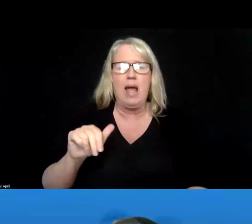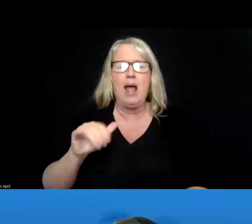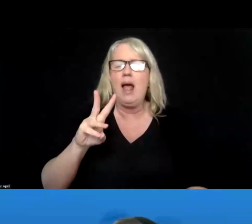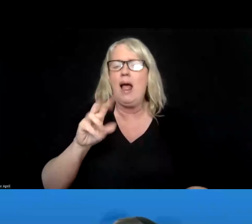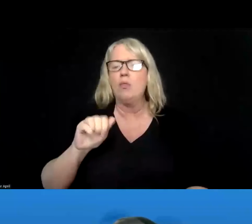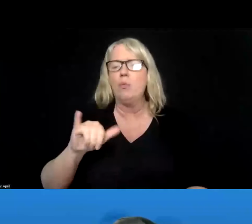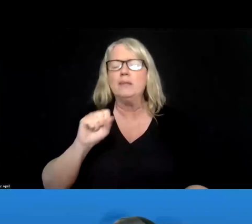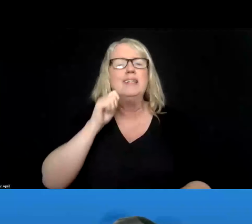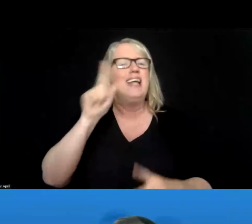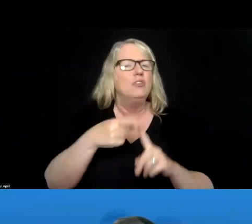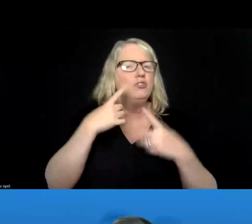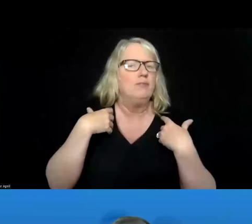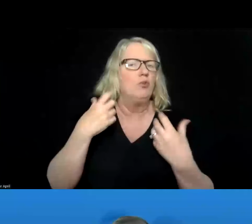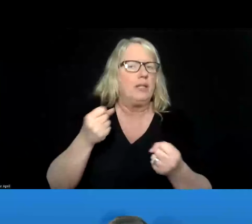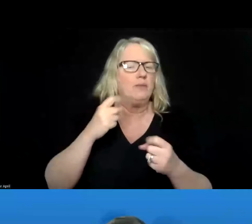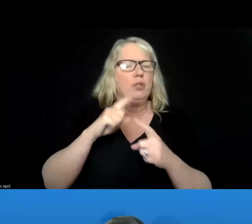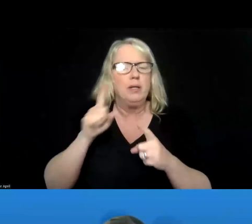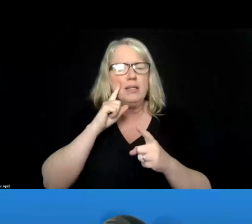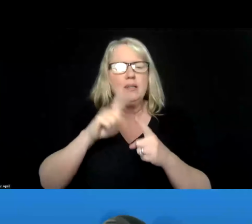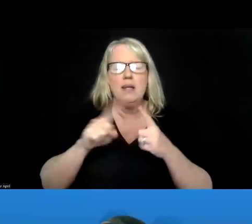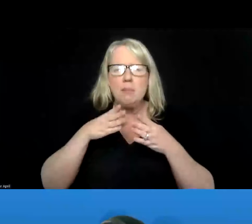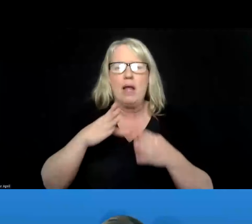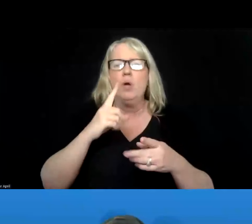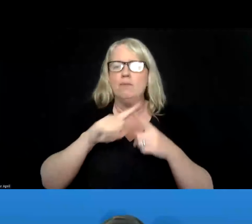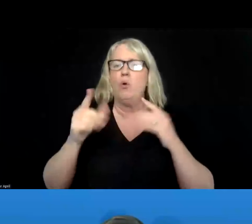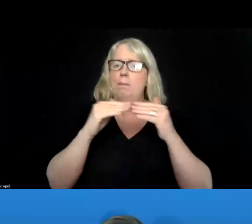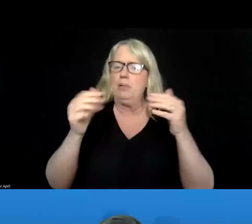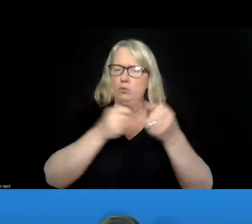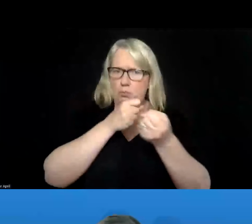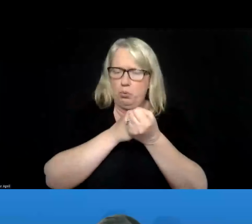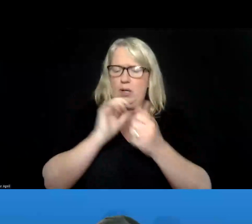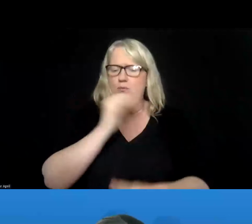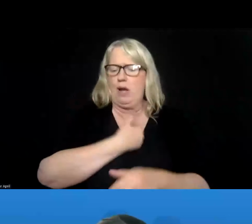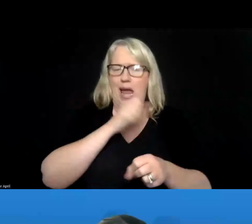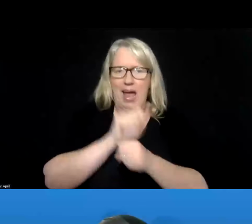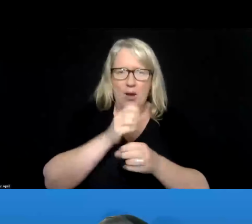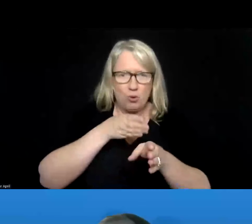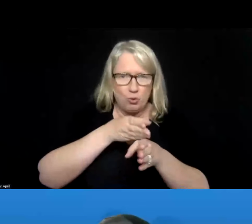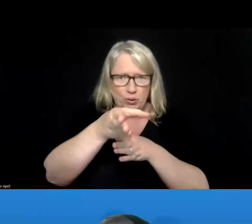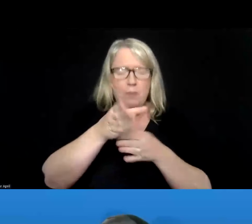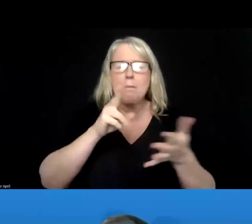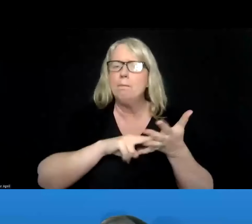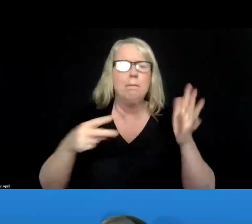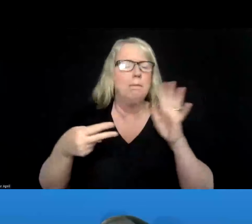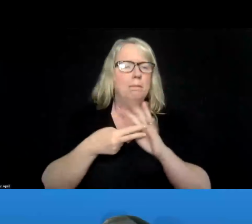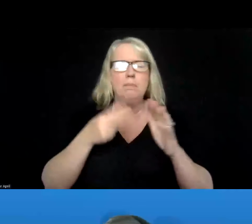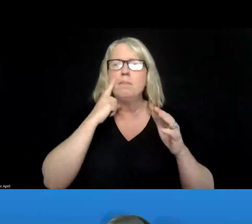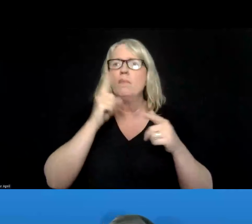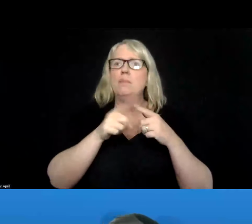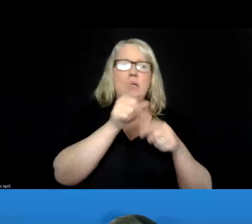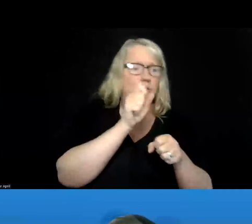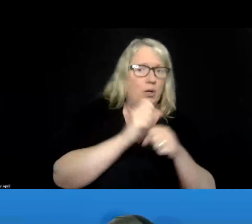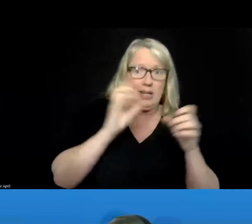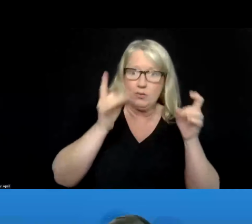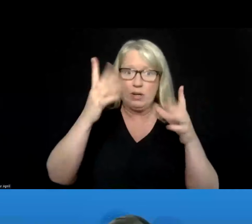pathways to recovery, but pathways that peer support specialists can take in our careers, which includes working in the crisis sector, like you all